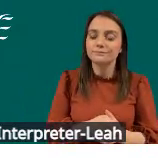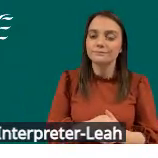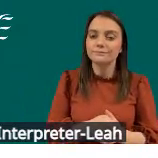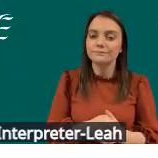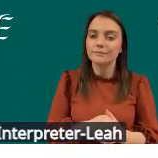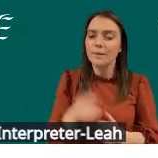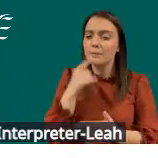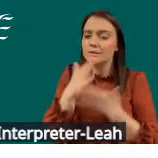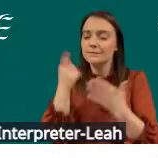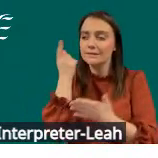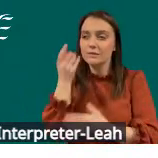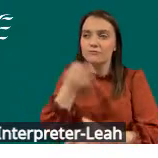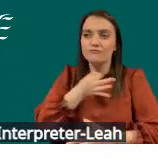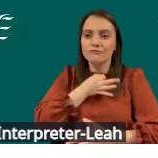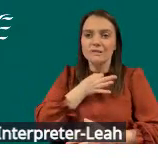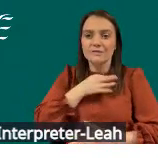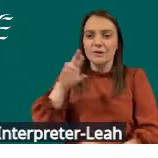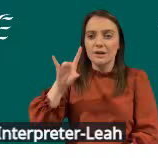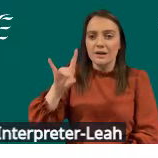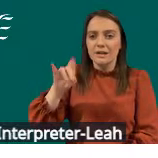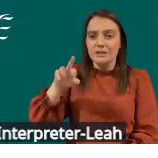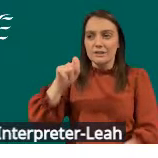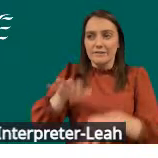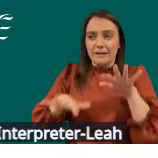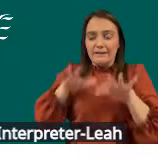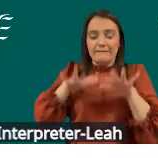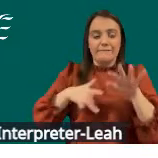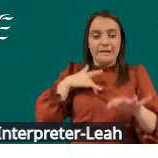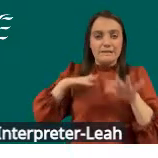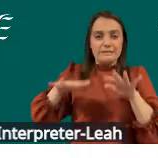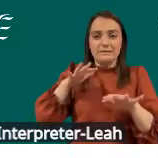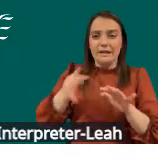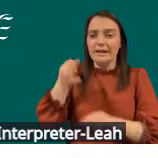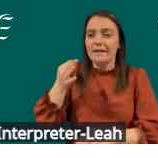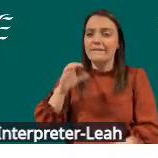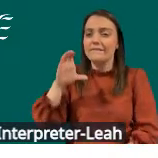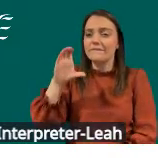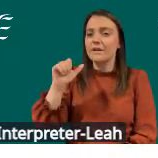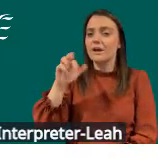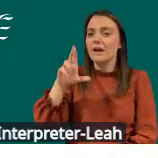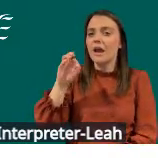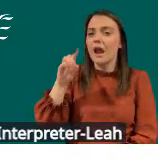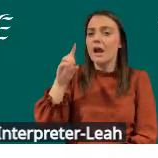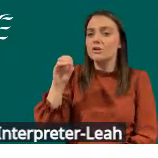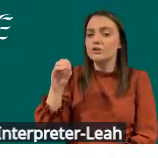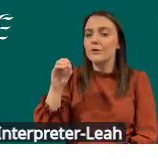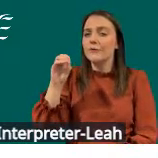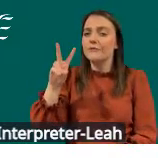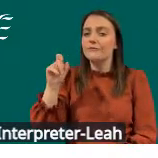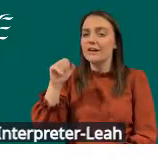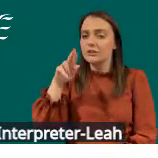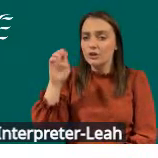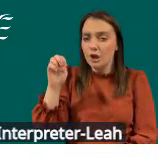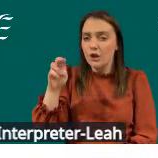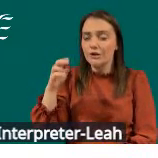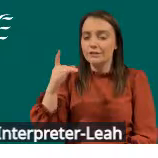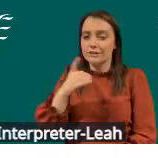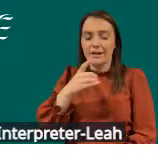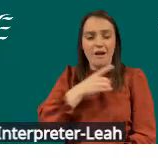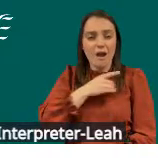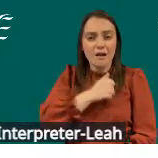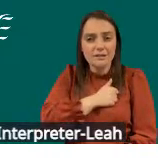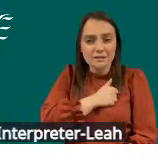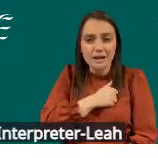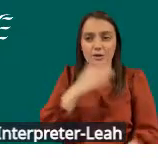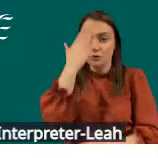risks when starting HRT, and they might get a bit antsy if you have maybe cardiovascular disease. So if you've had heart attacks or strokes, as Ashley was saying, you should be in